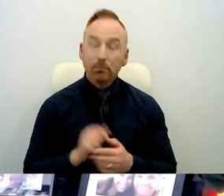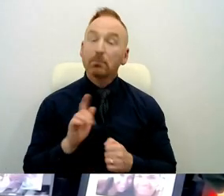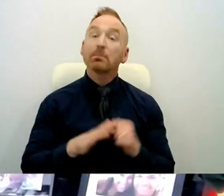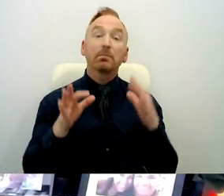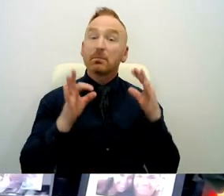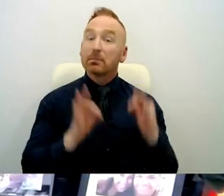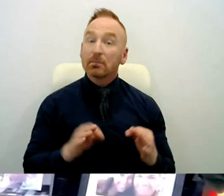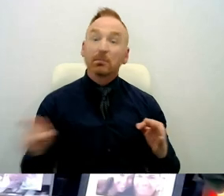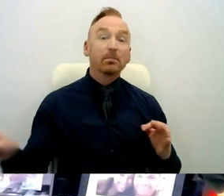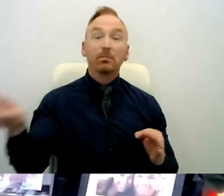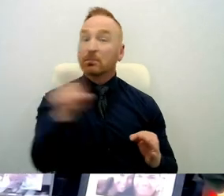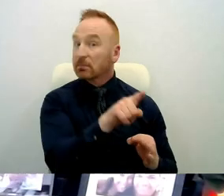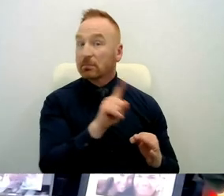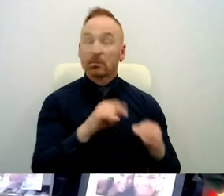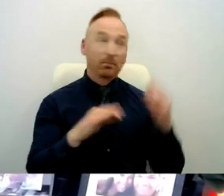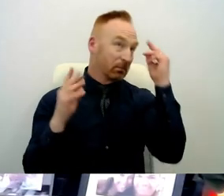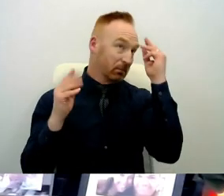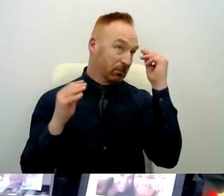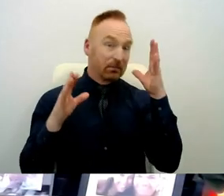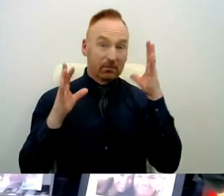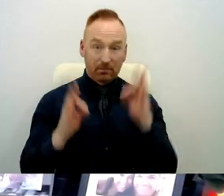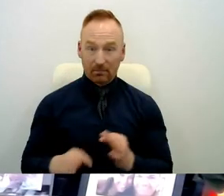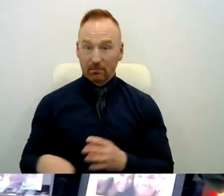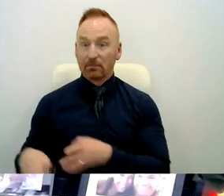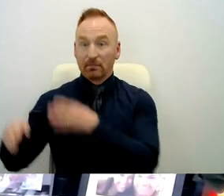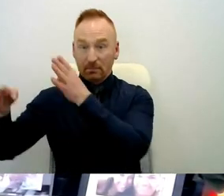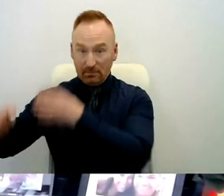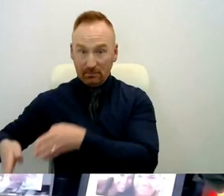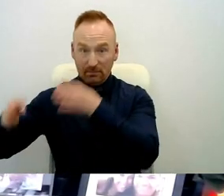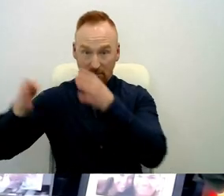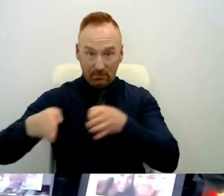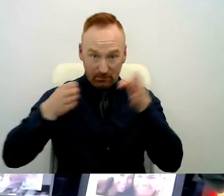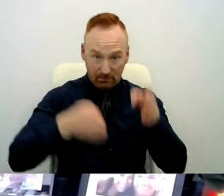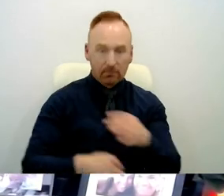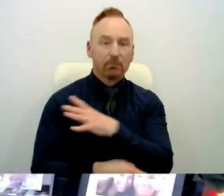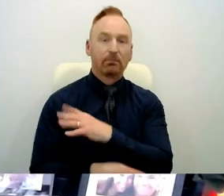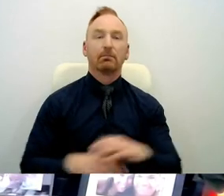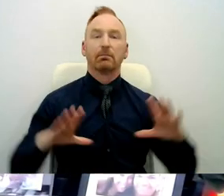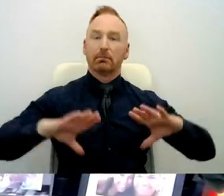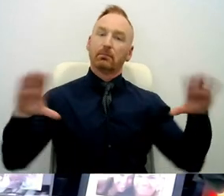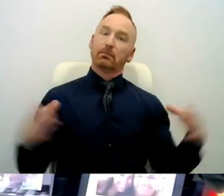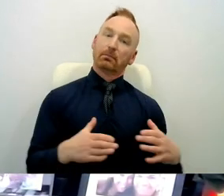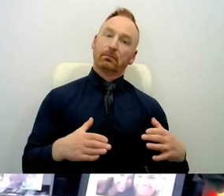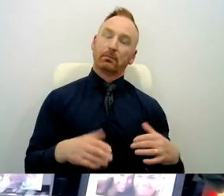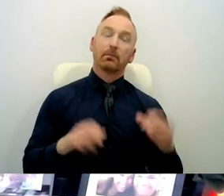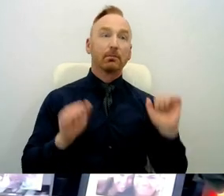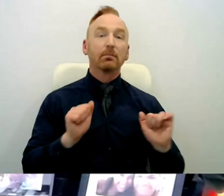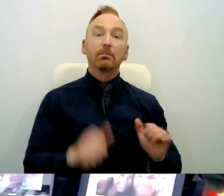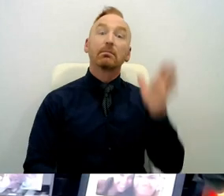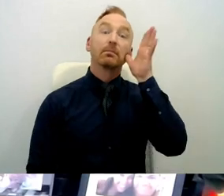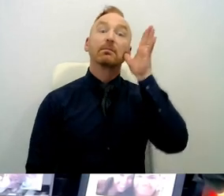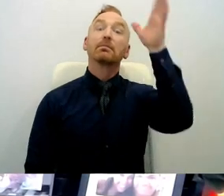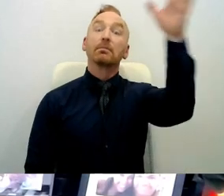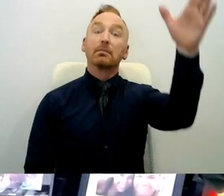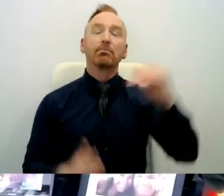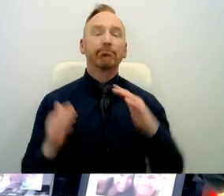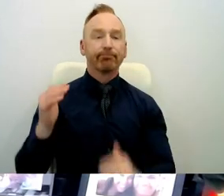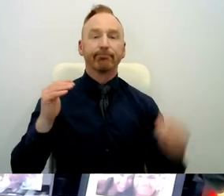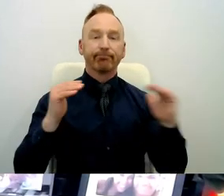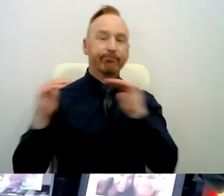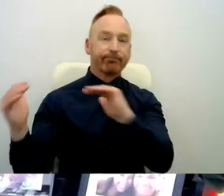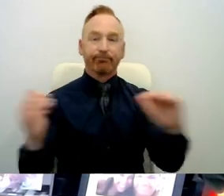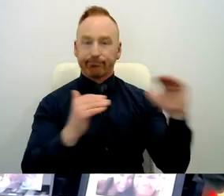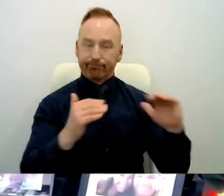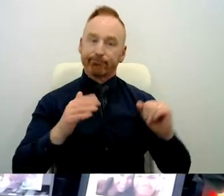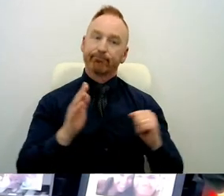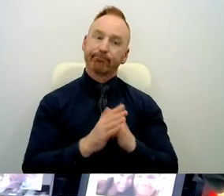are decisions that we all have to make as individuals and collectively to find a path forward towards a more fair and